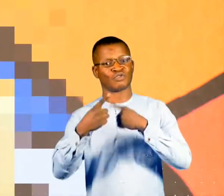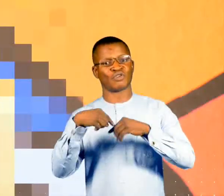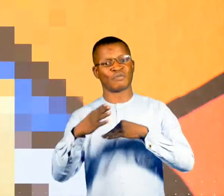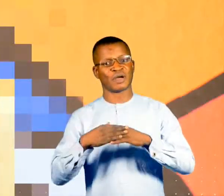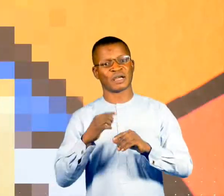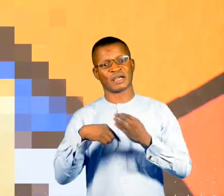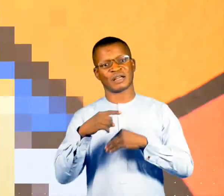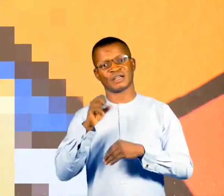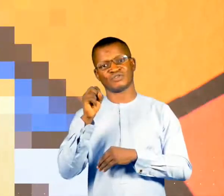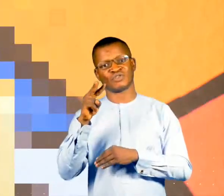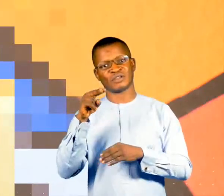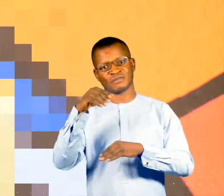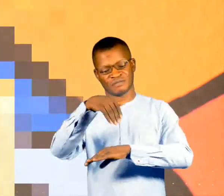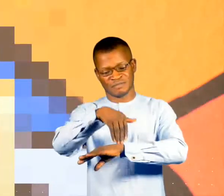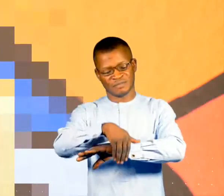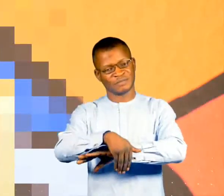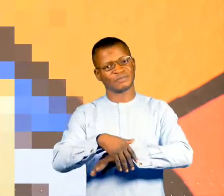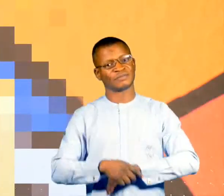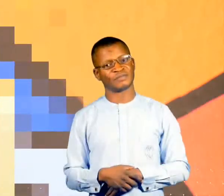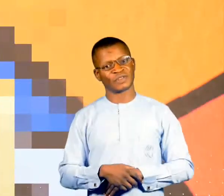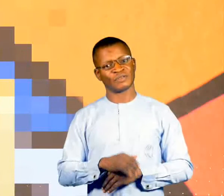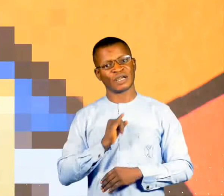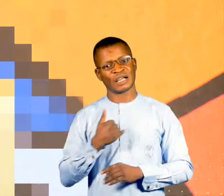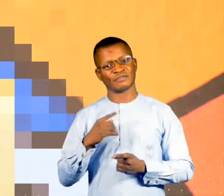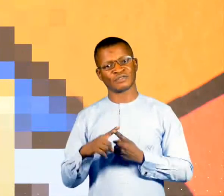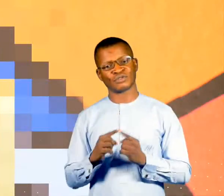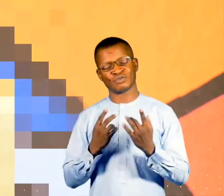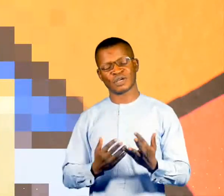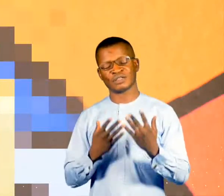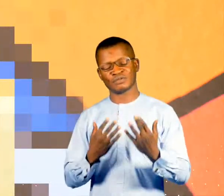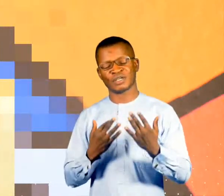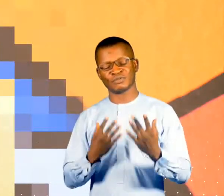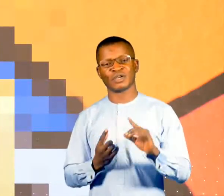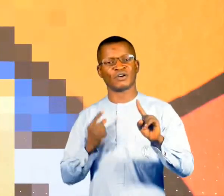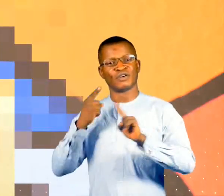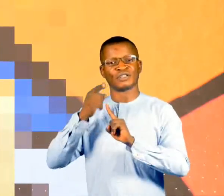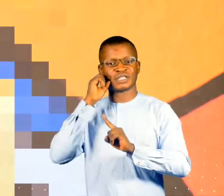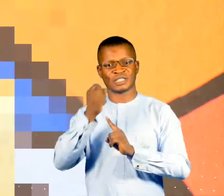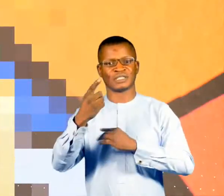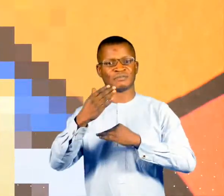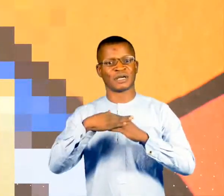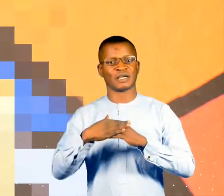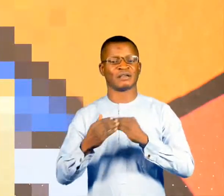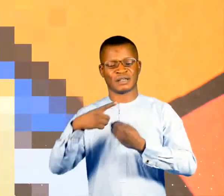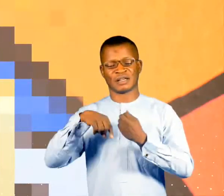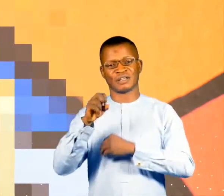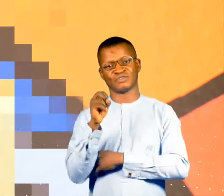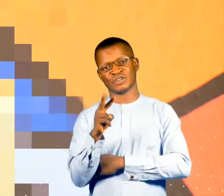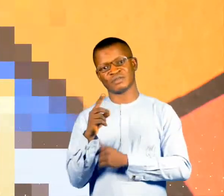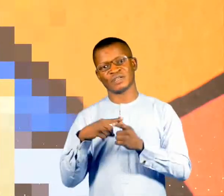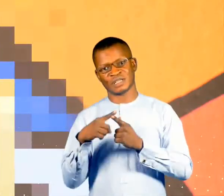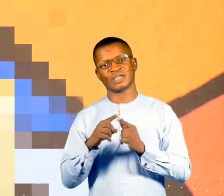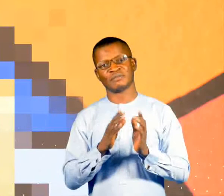things. So he used to come back around 12 in the night. So I got to keep waiting till when